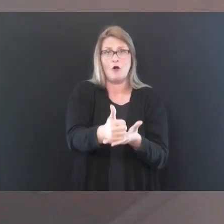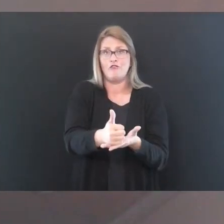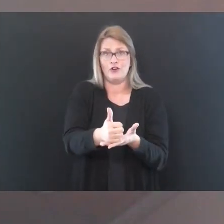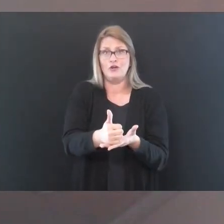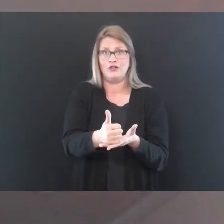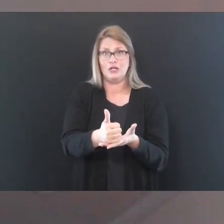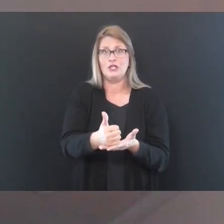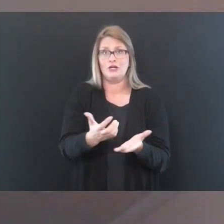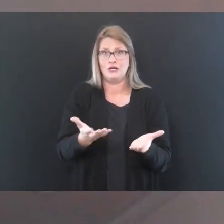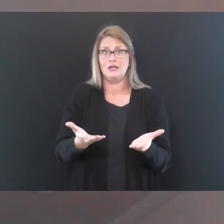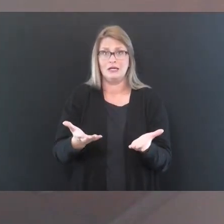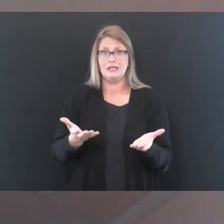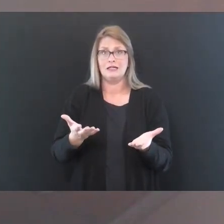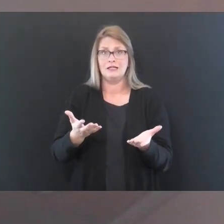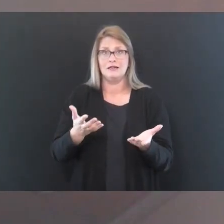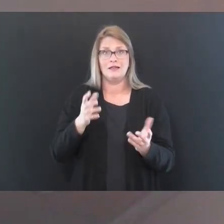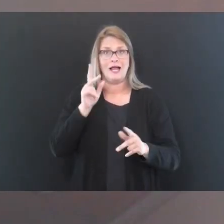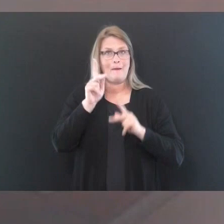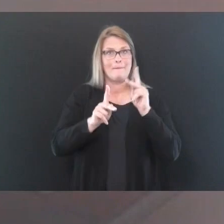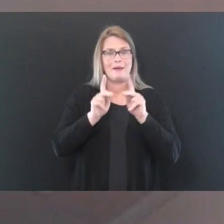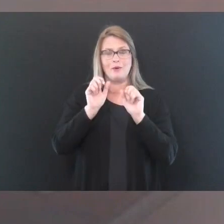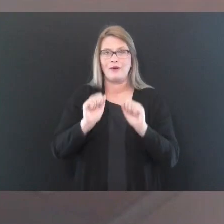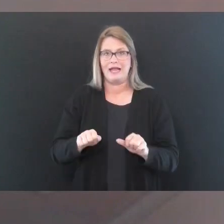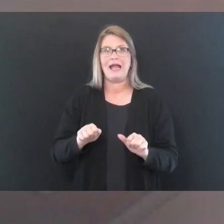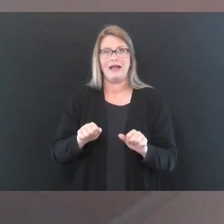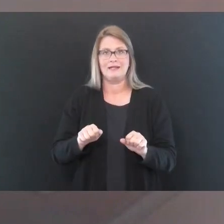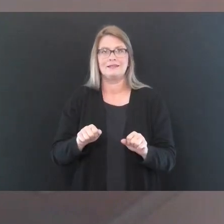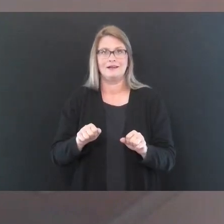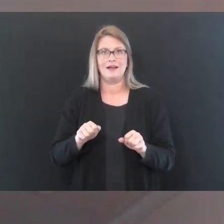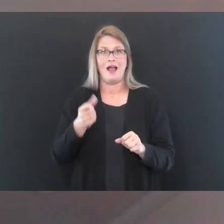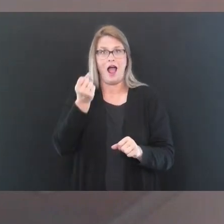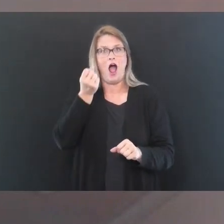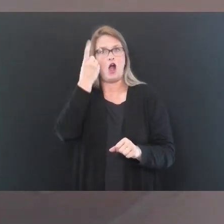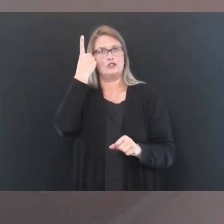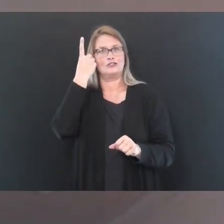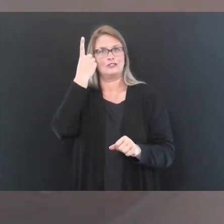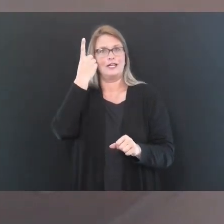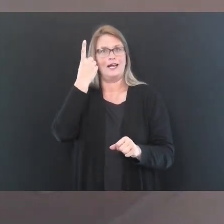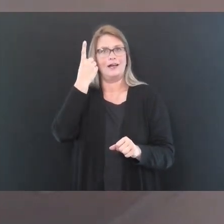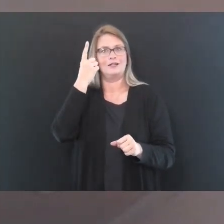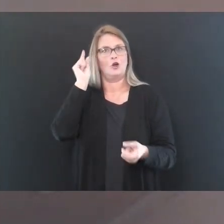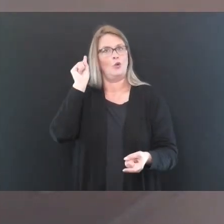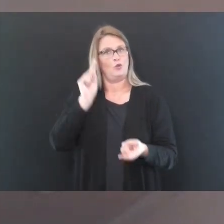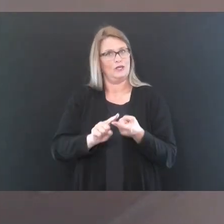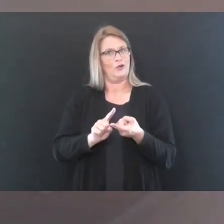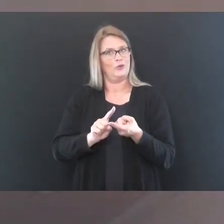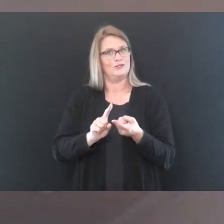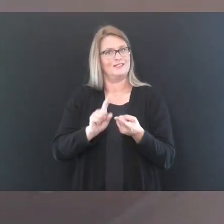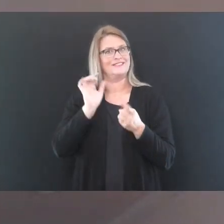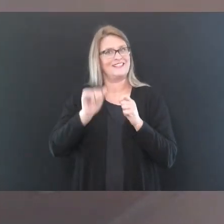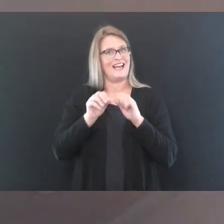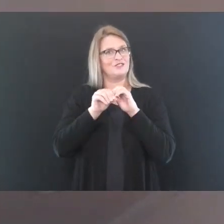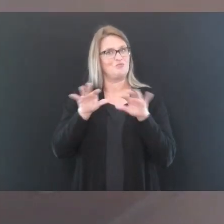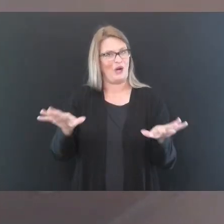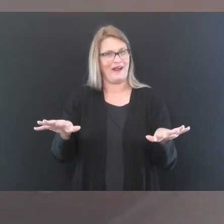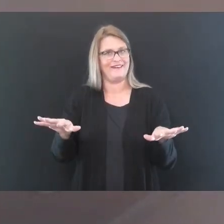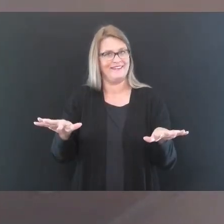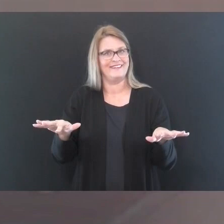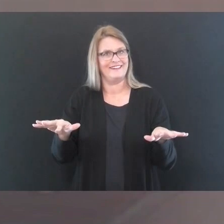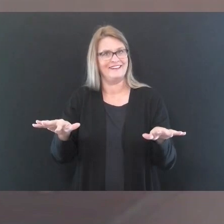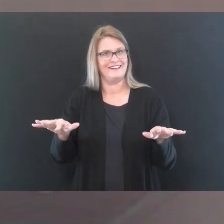I know General Hoyer and the Guard can help people understand, actually reduces the spread of